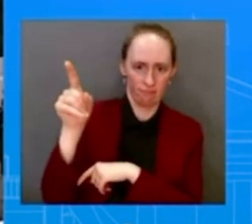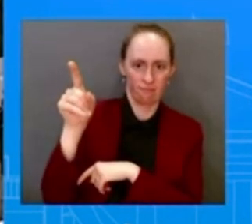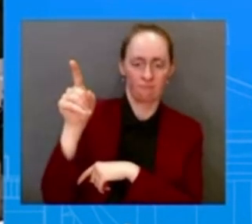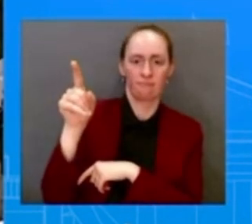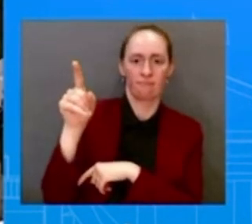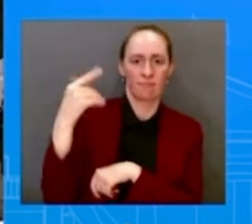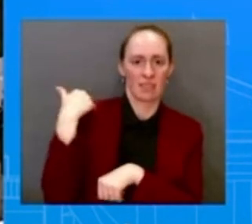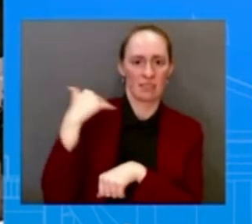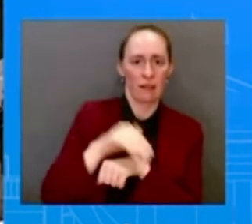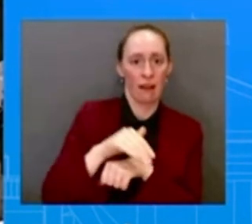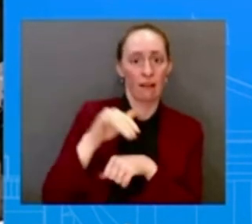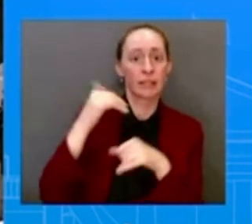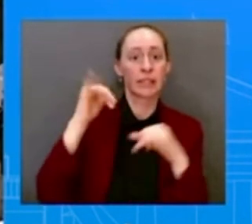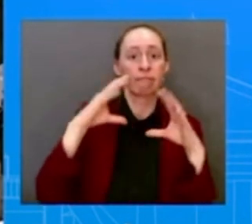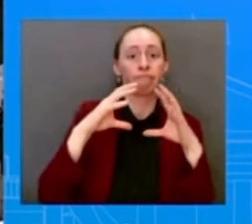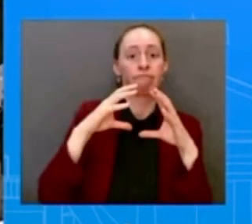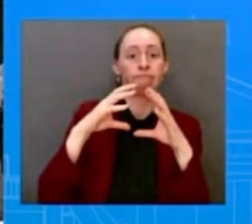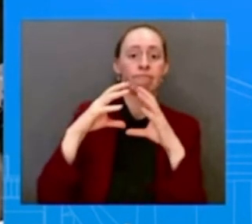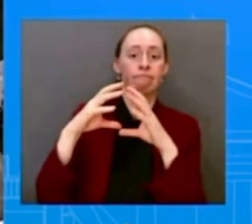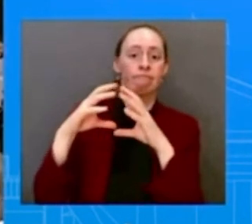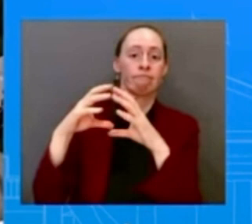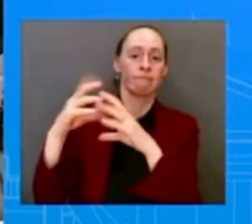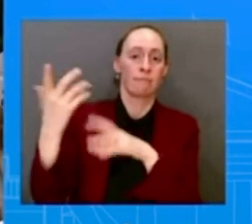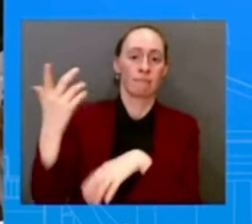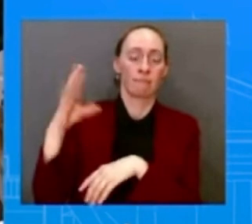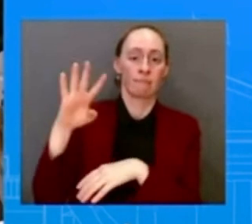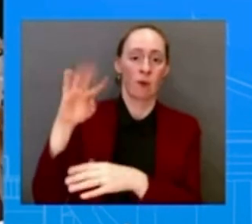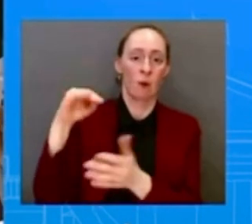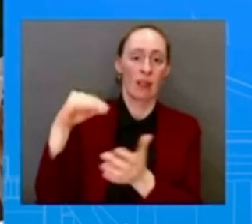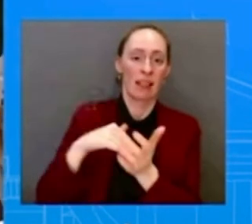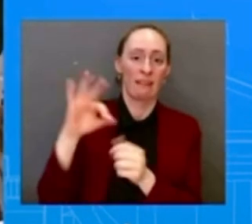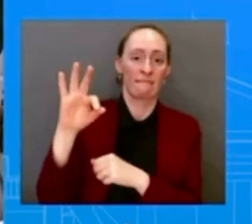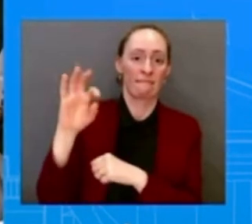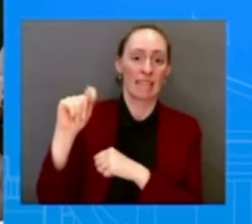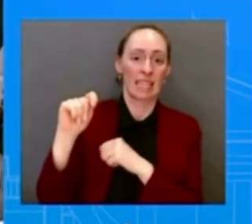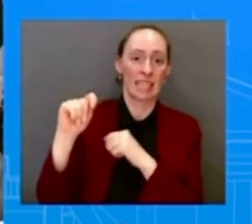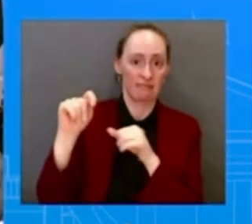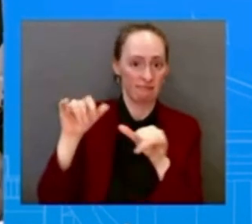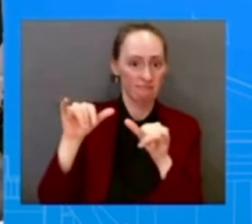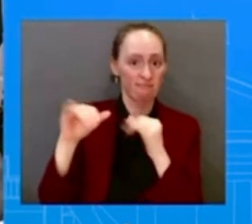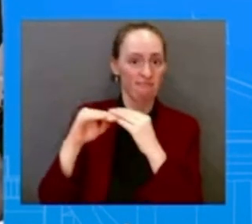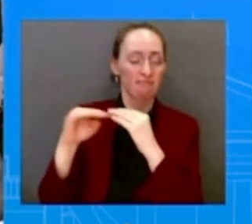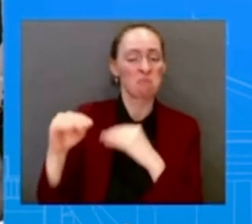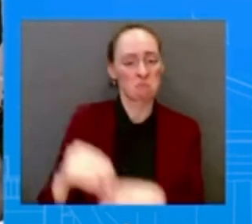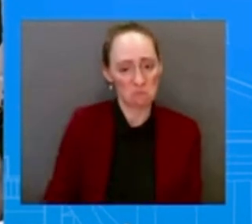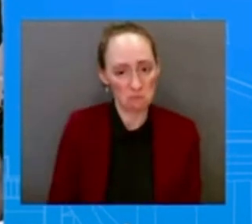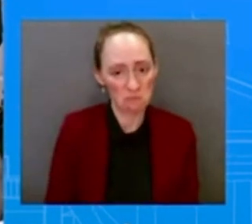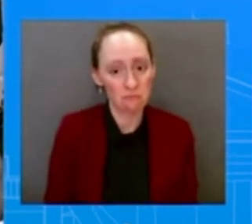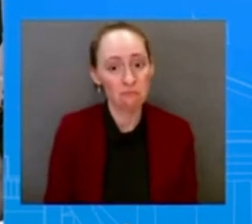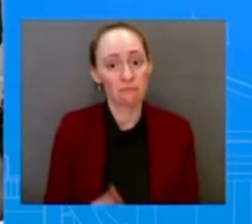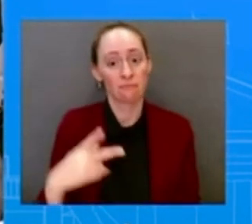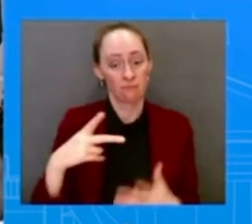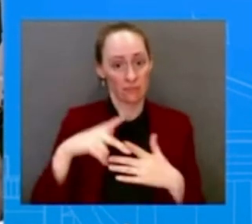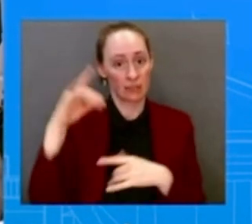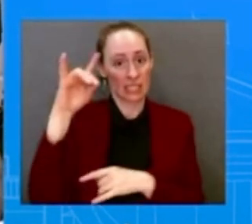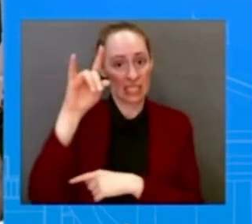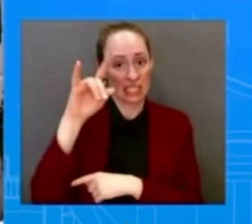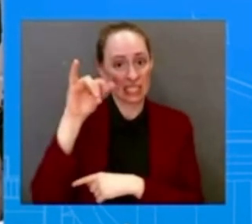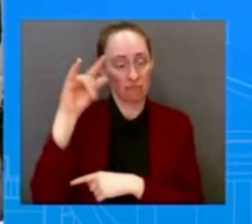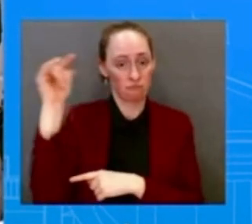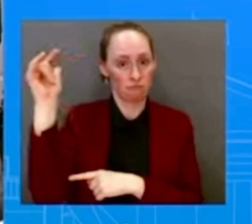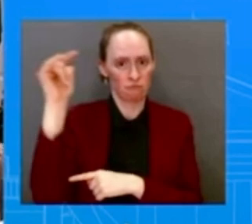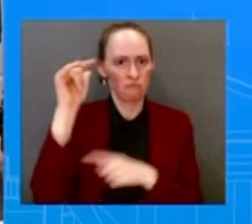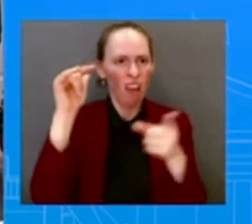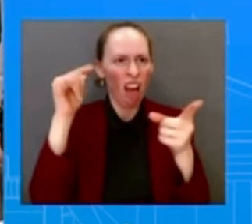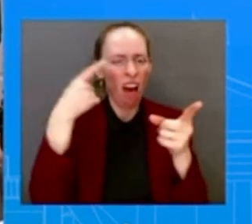there any sightings that you're aware of by airmen? Civilian no, aircraft sir. Operators? No. No, sir. And can you, just to nail it down, can you tell us when the president gave the